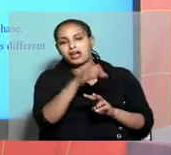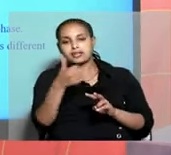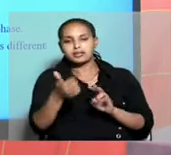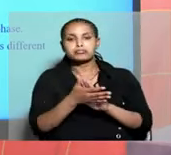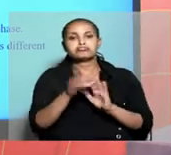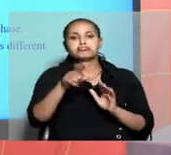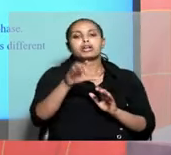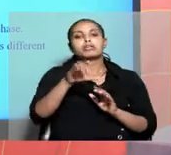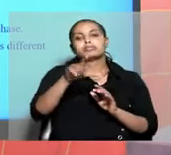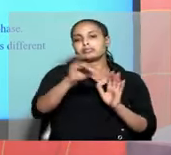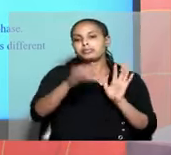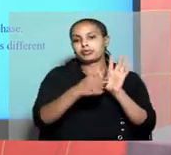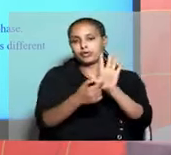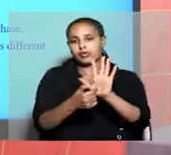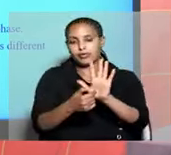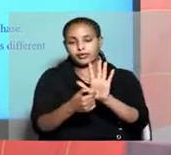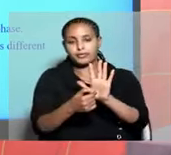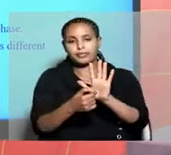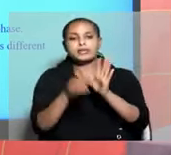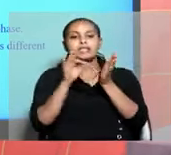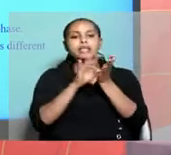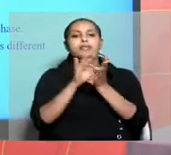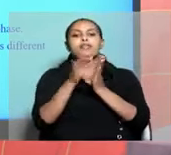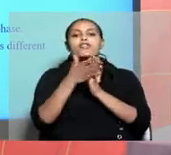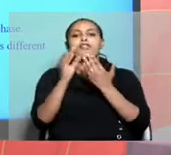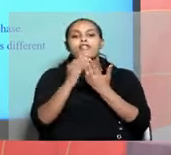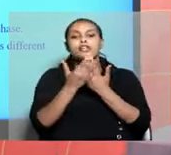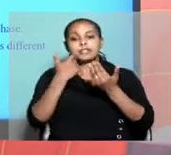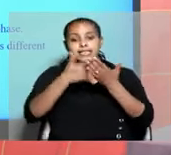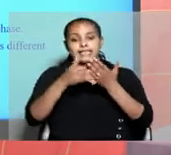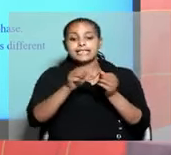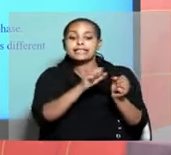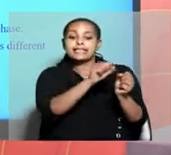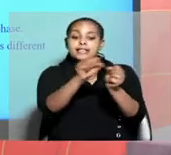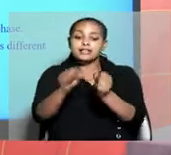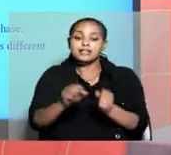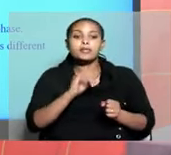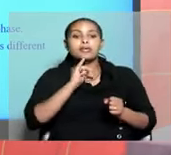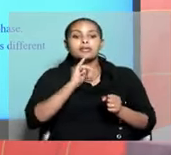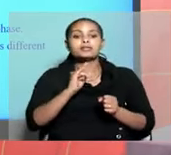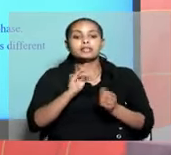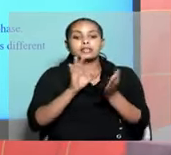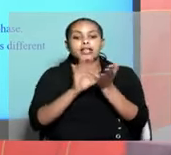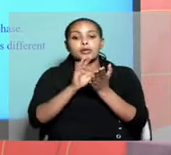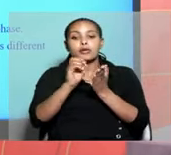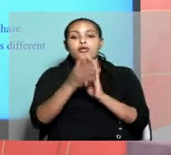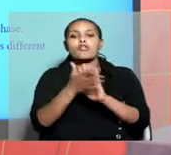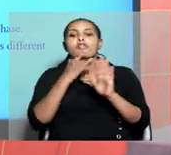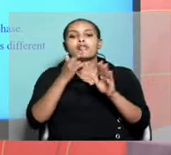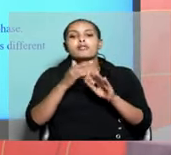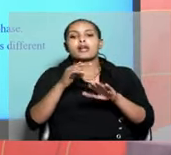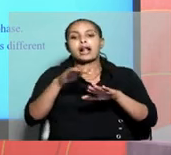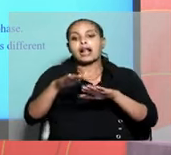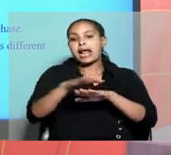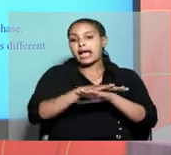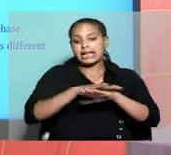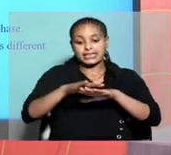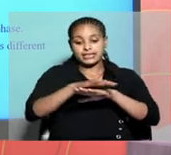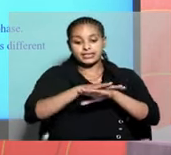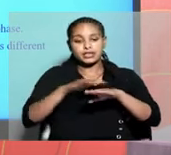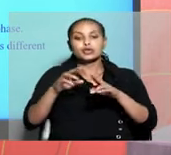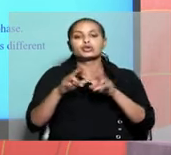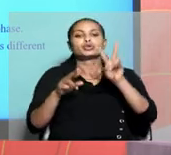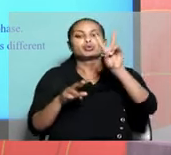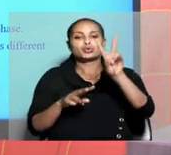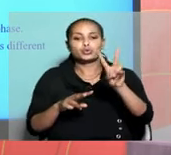of chloroform. Therefore, the number of phases of this system is the number of layers, which is